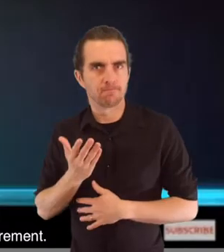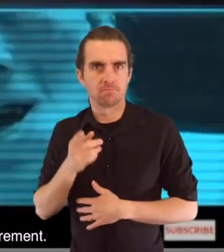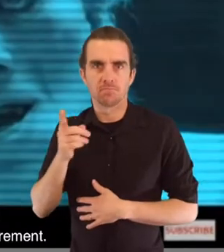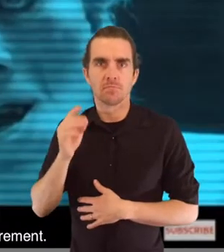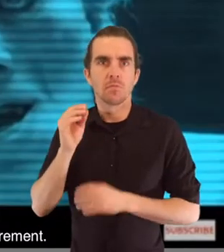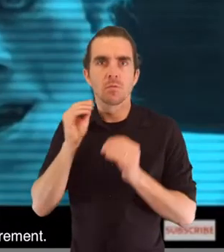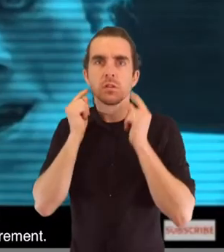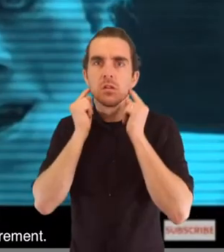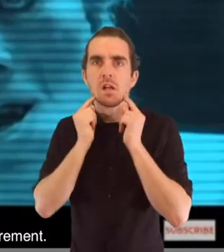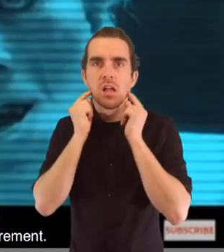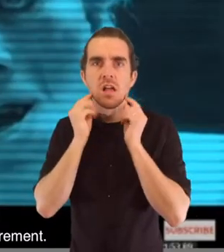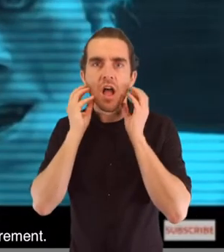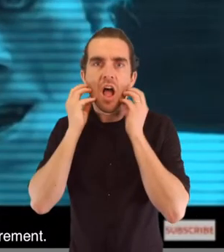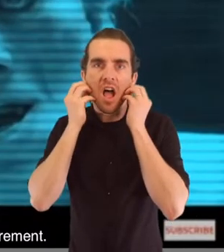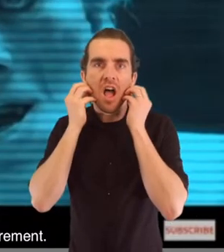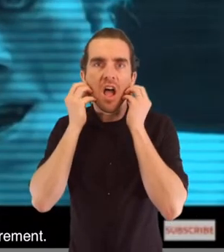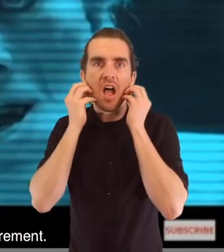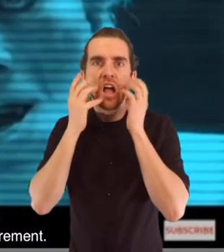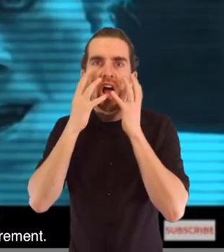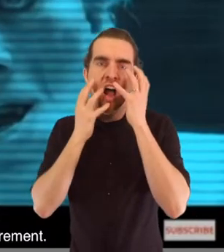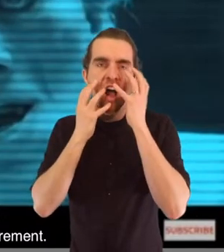this. Rouse.